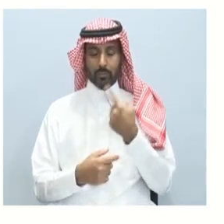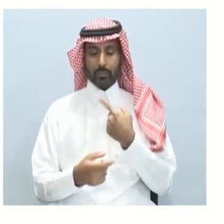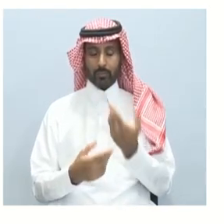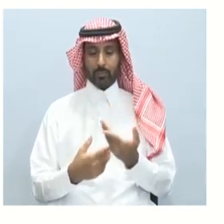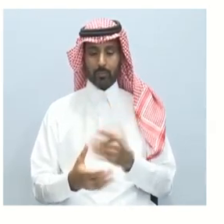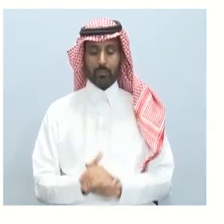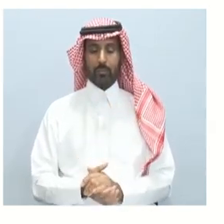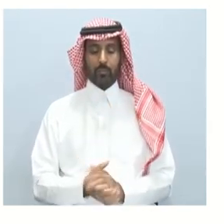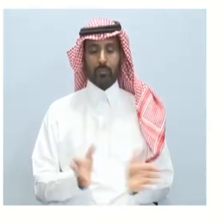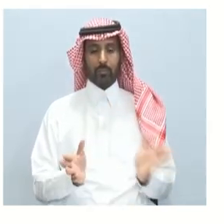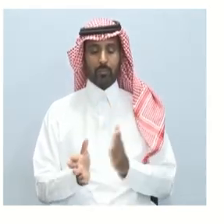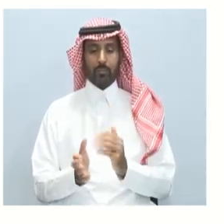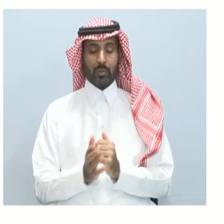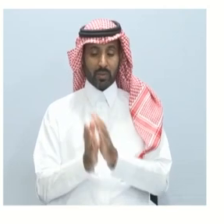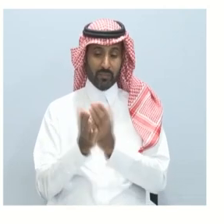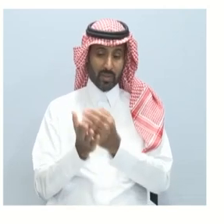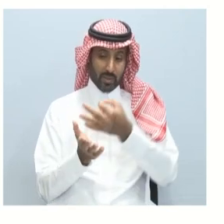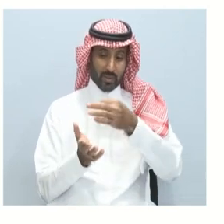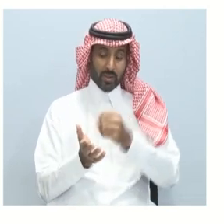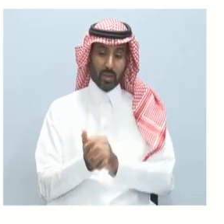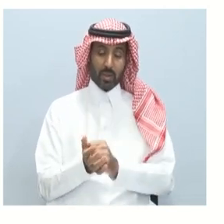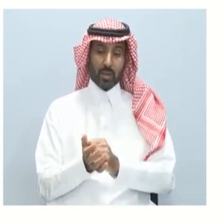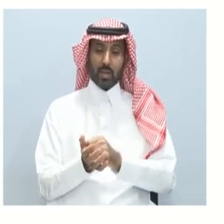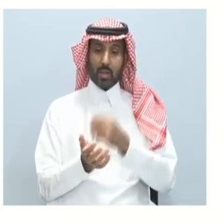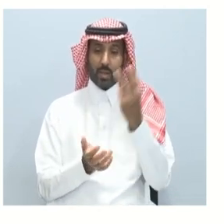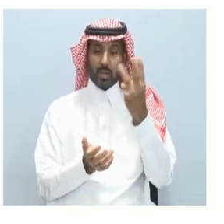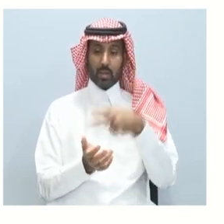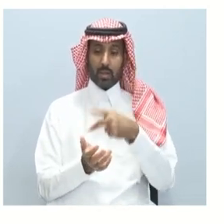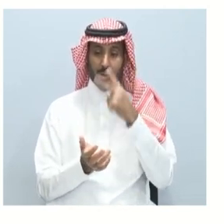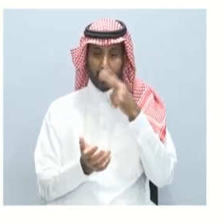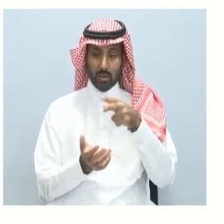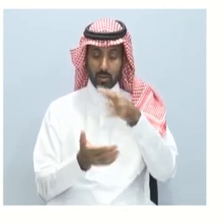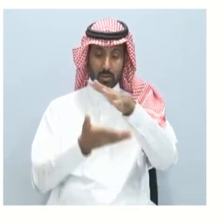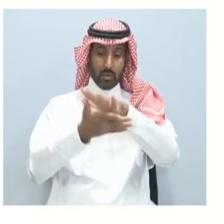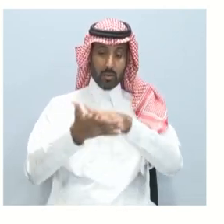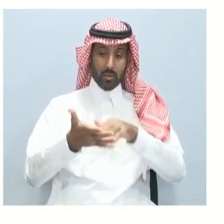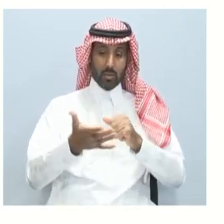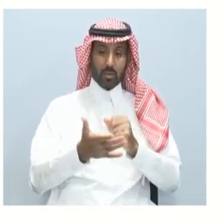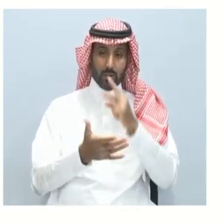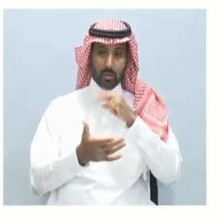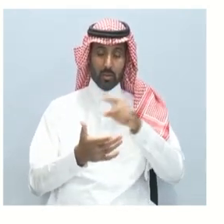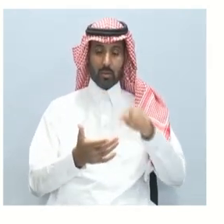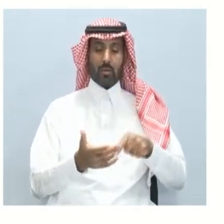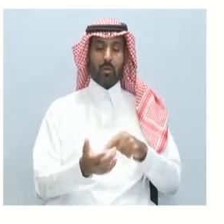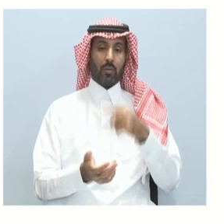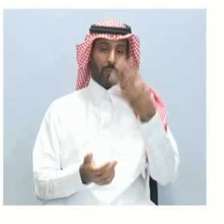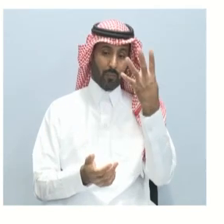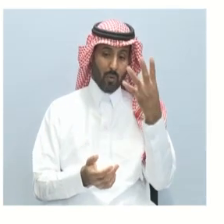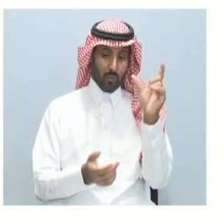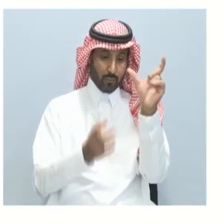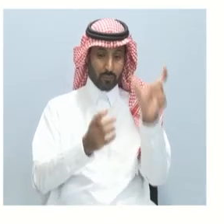Now going back to page number 13, you can find this table here. Now in this table, we have four